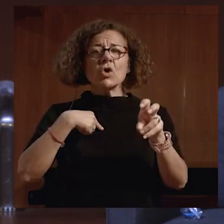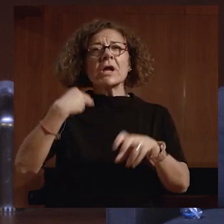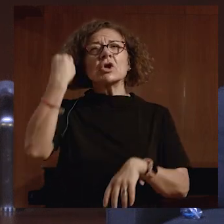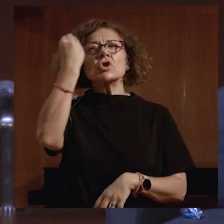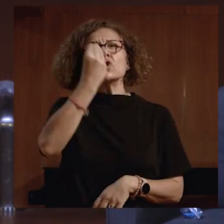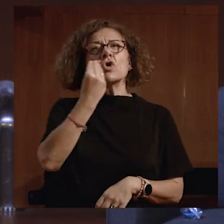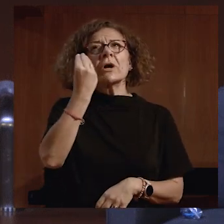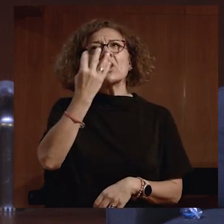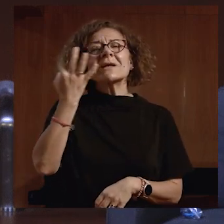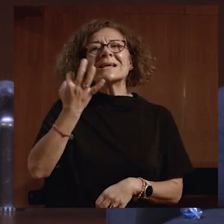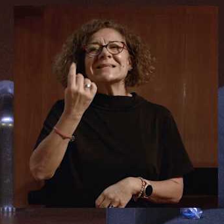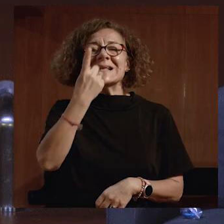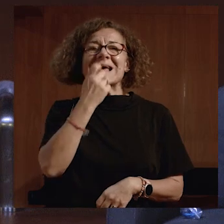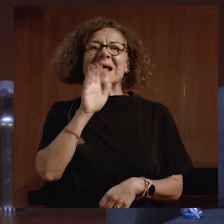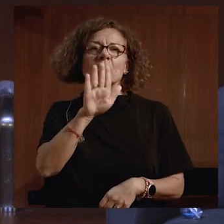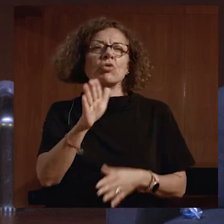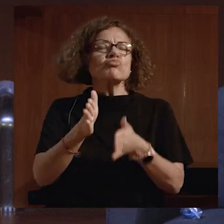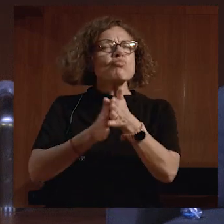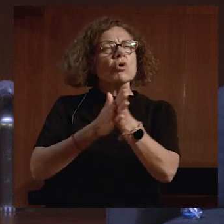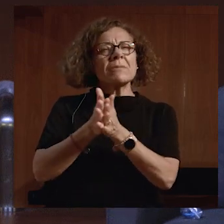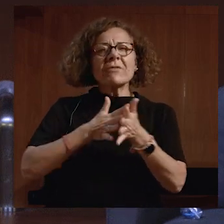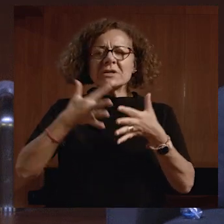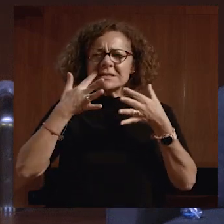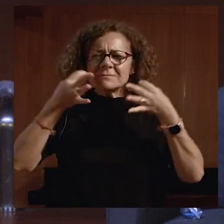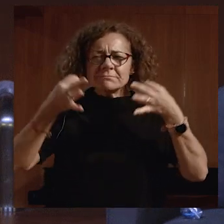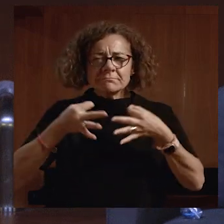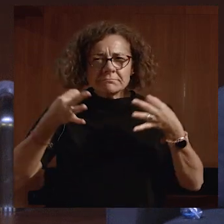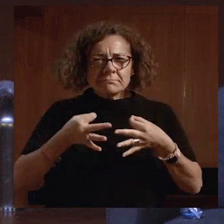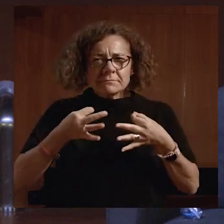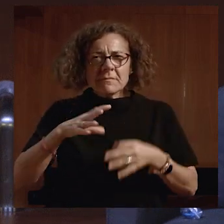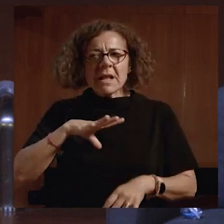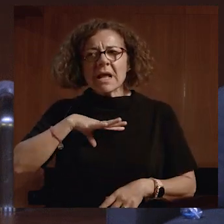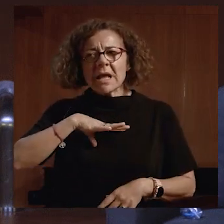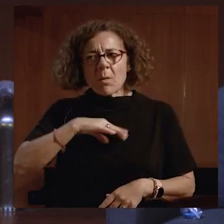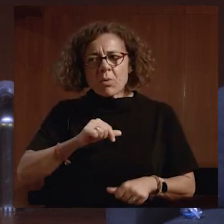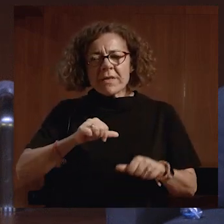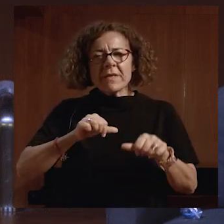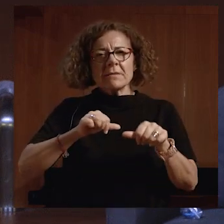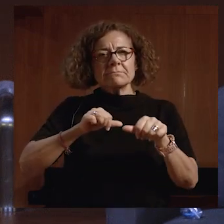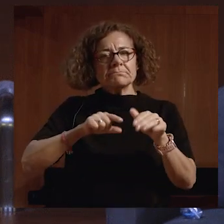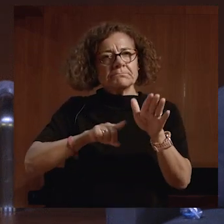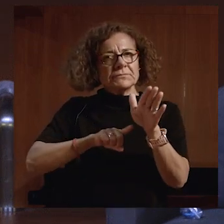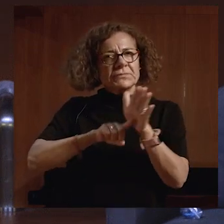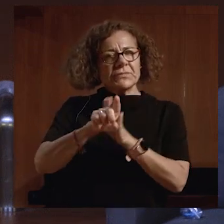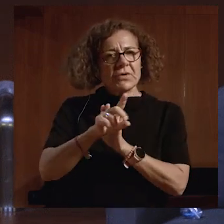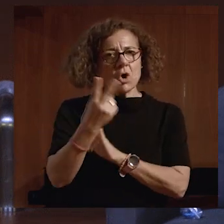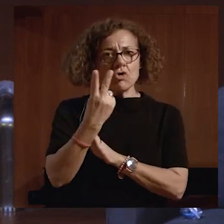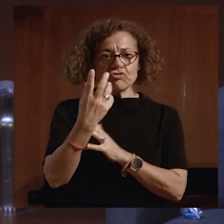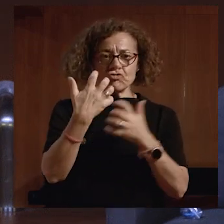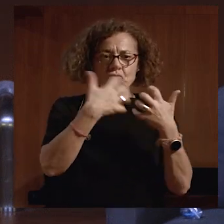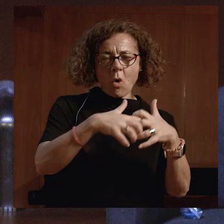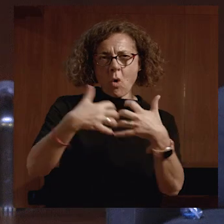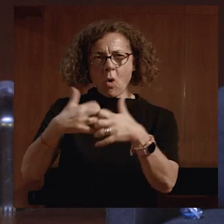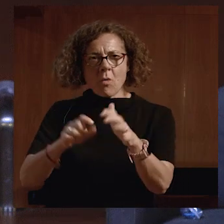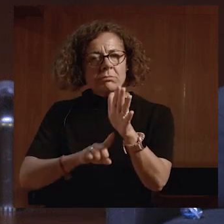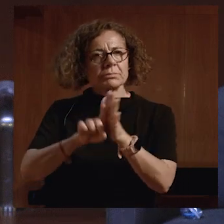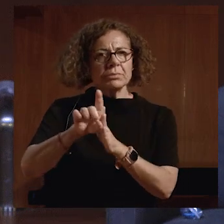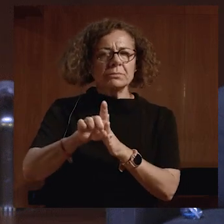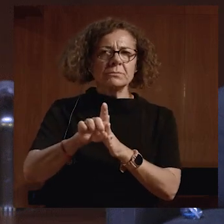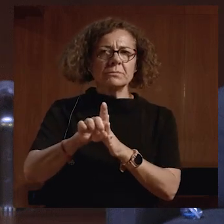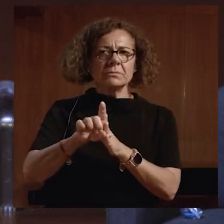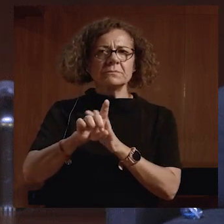that can help both drive us forward, as well as some different mindsets that can actually often get in the